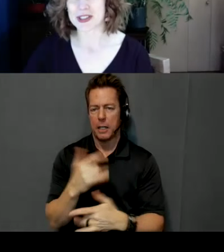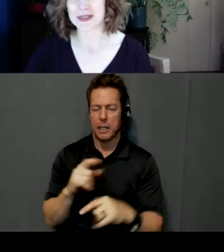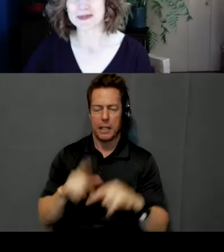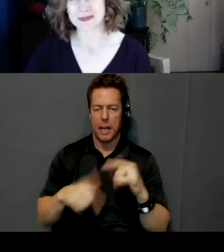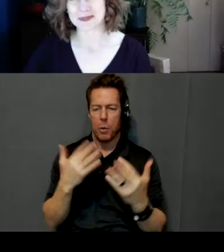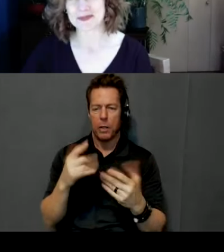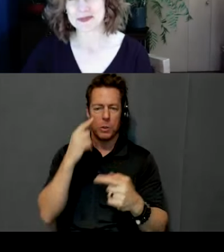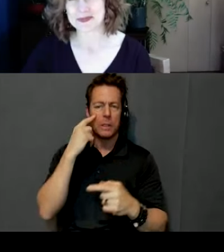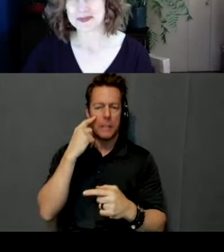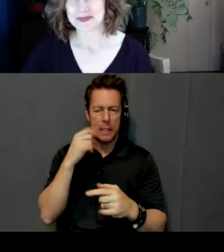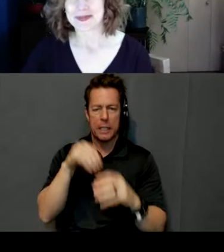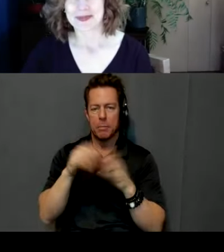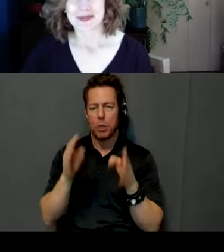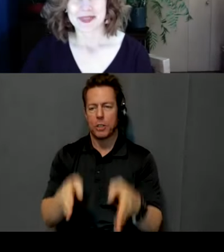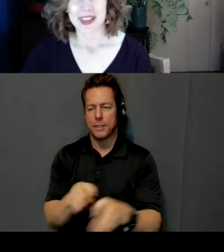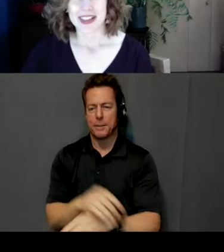in person.